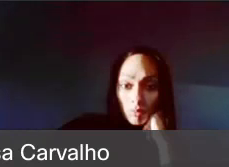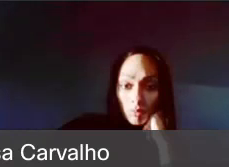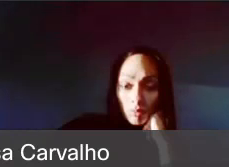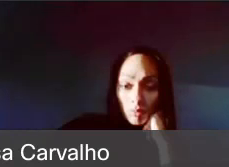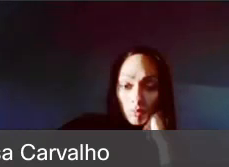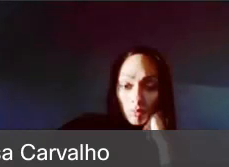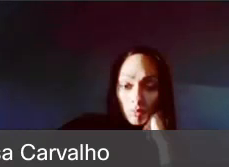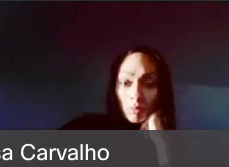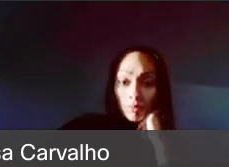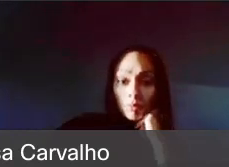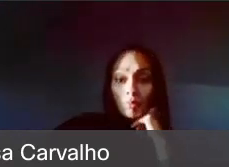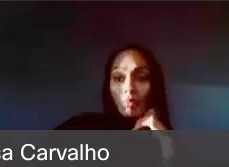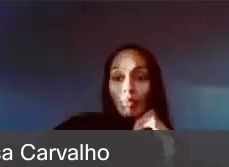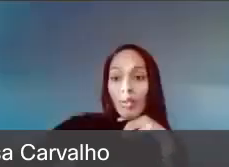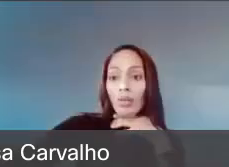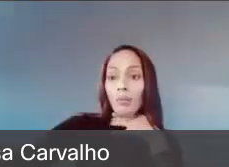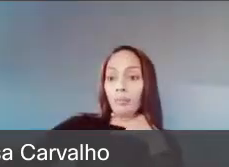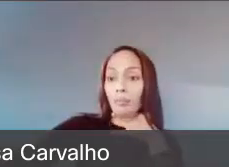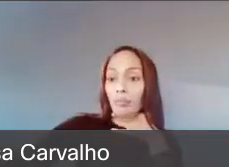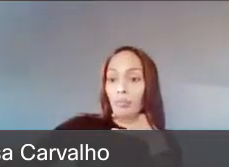would tell someone? Or if you would, who?